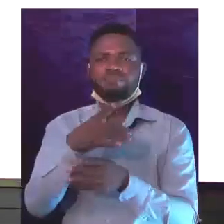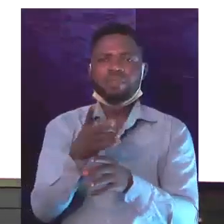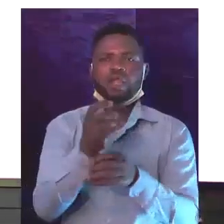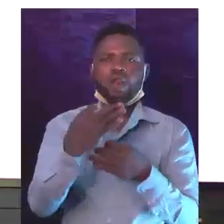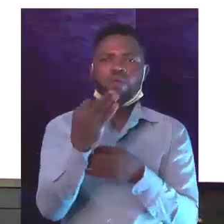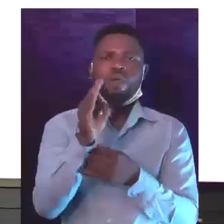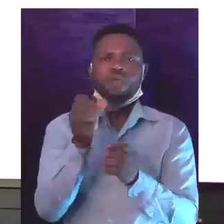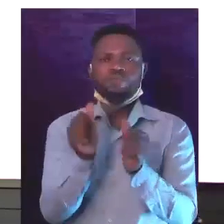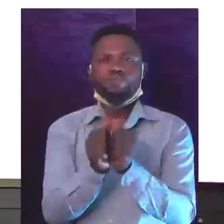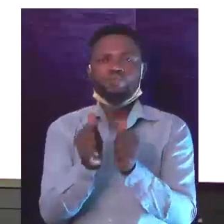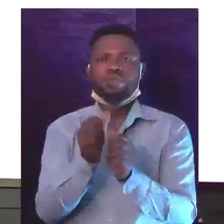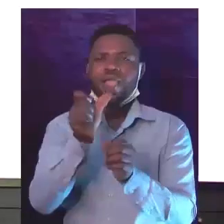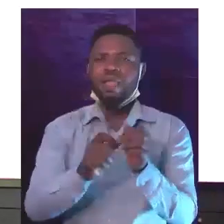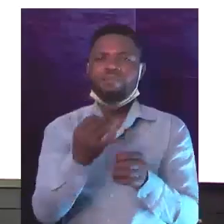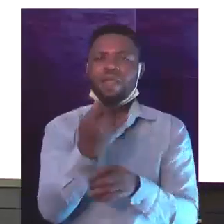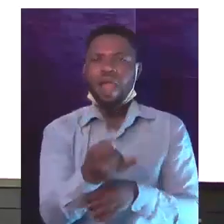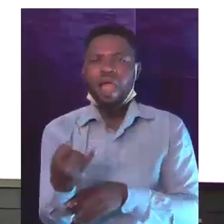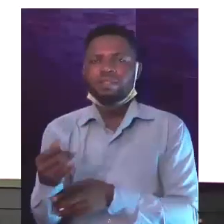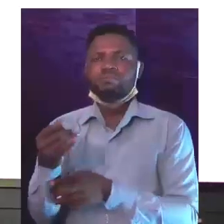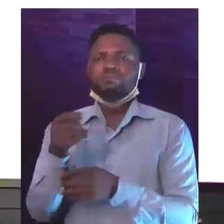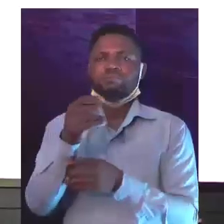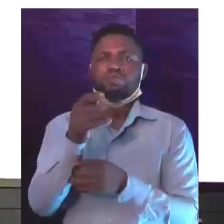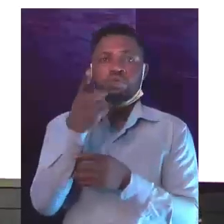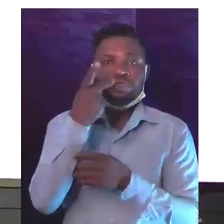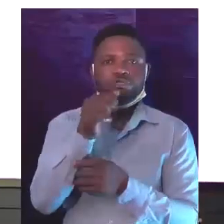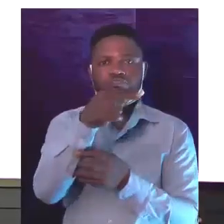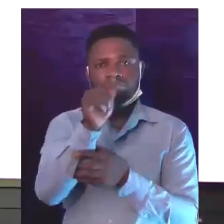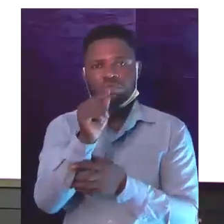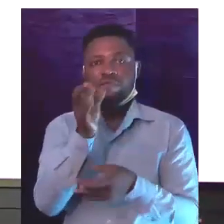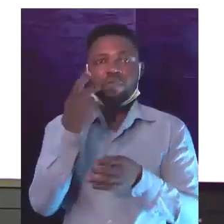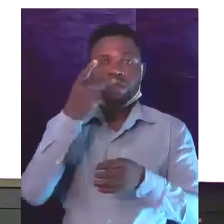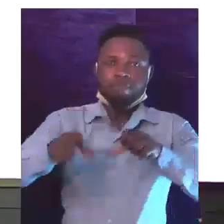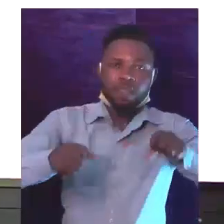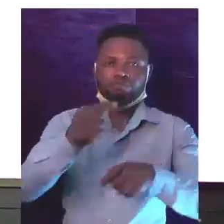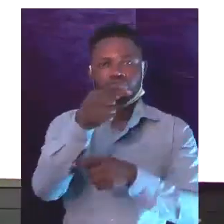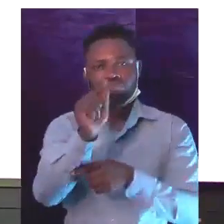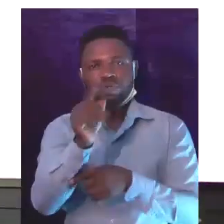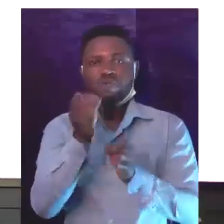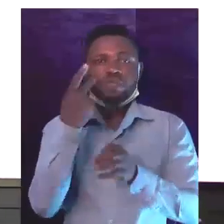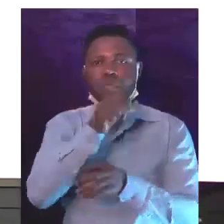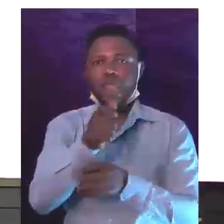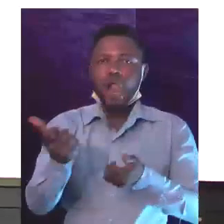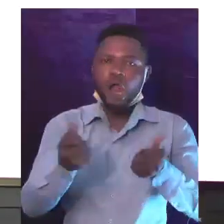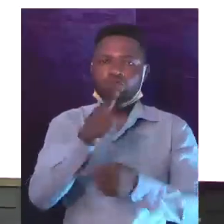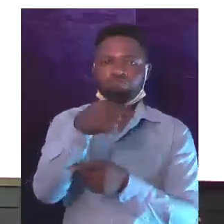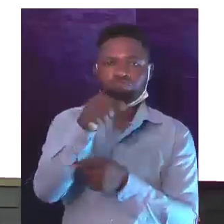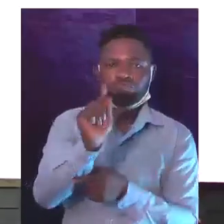with every item of data that you see, you make a tick. If you see bicycle, you make a tick. If you see a car, you make a tick.